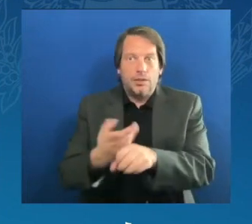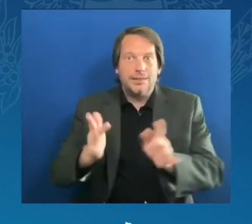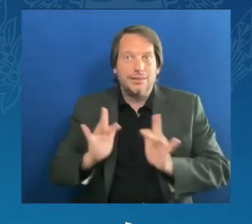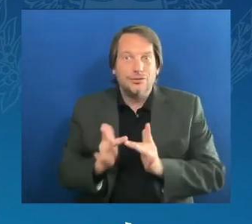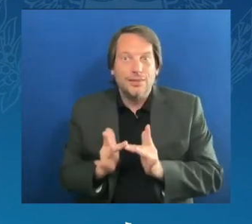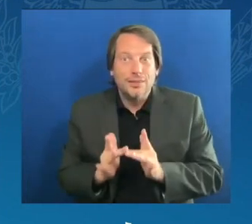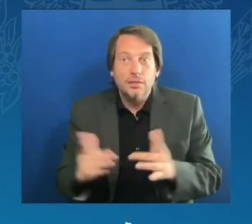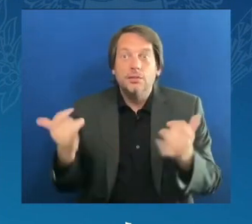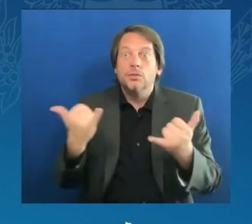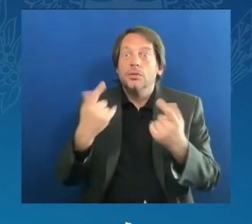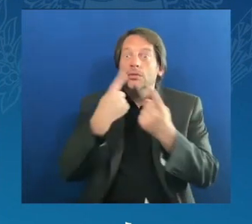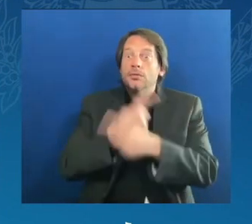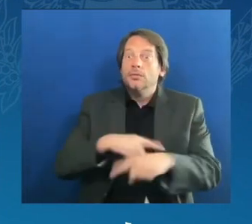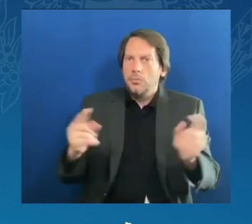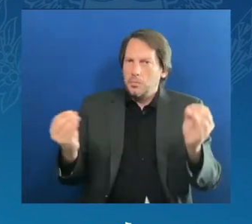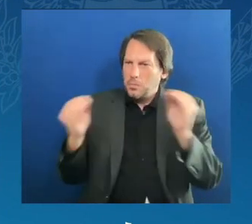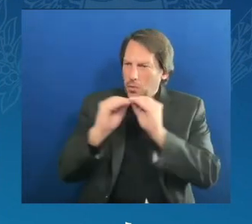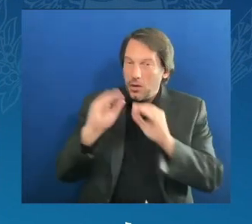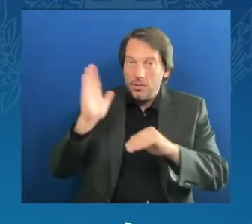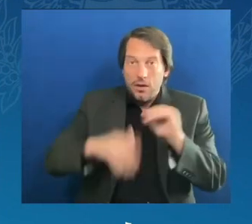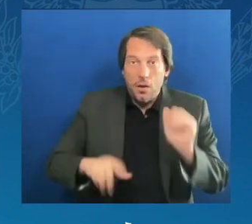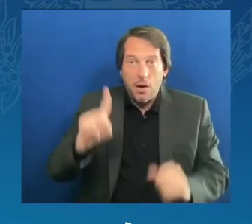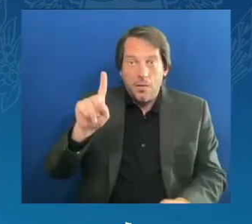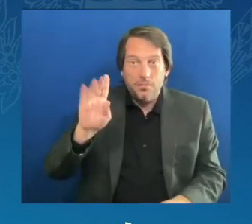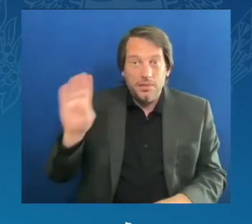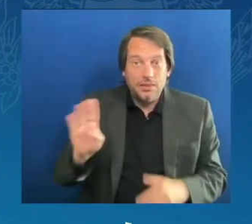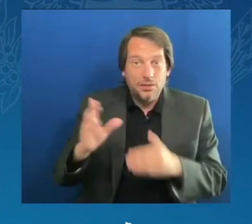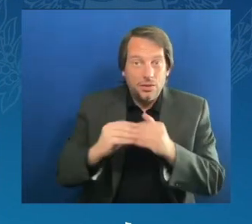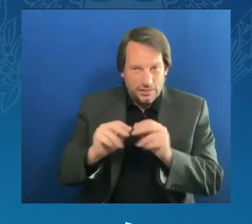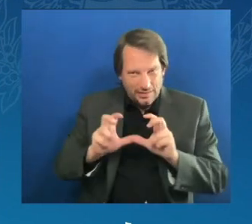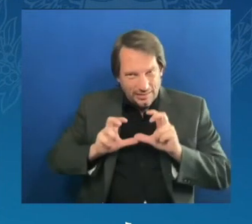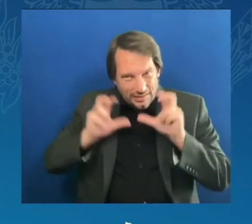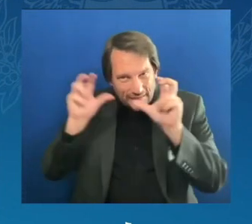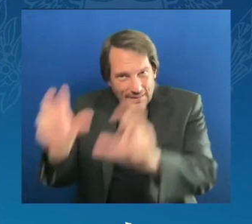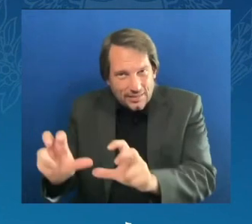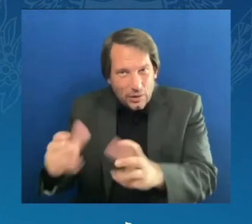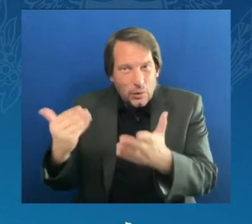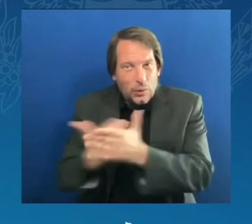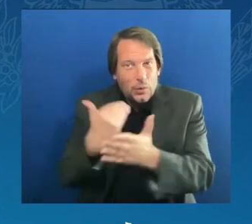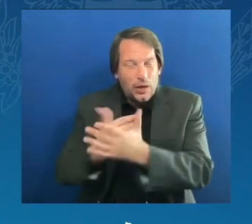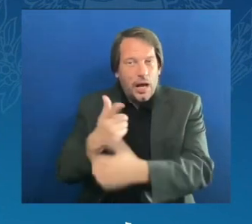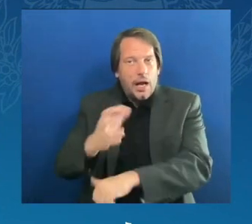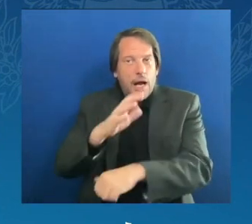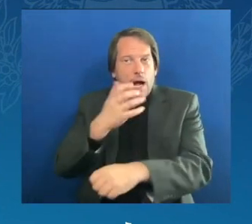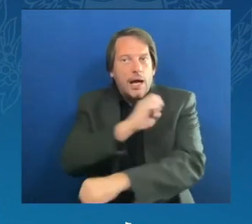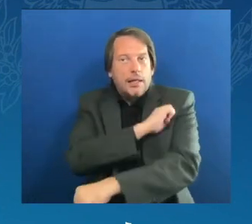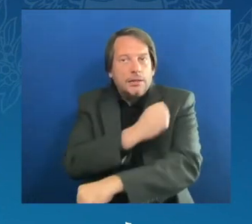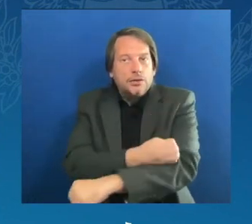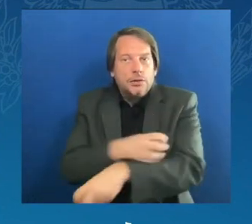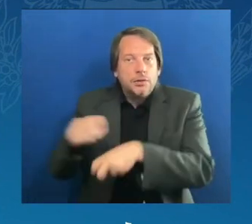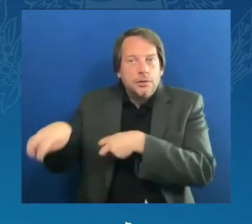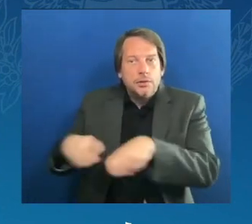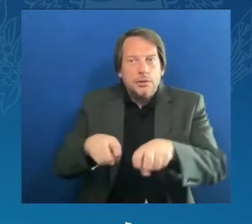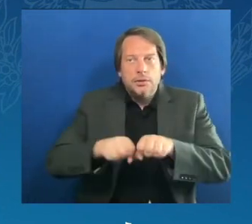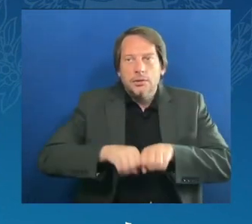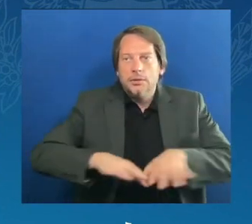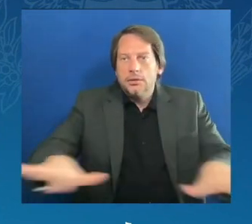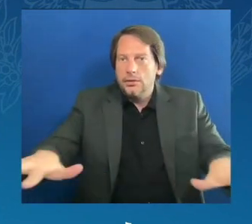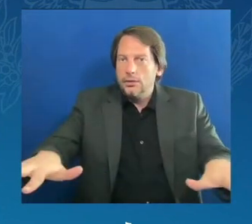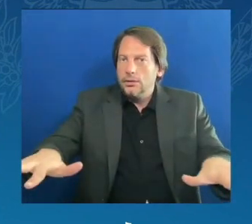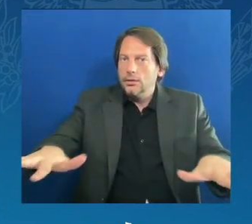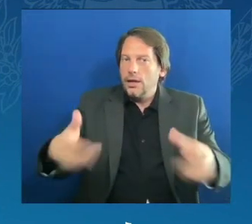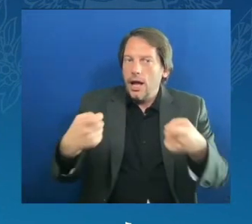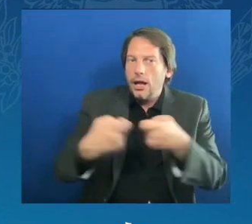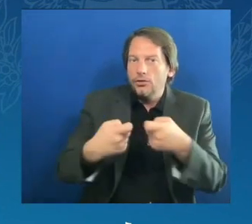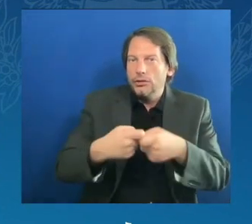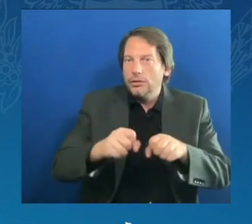energy transmission projects to connect people to the grid, an initiative to transport crops from small farms